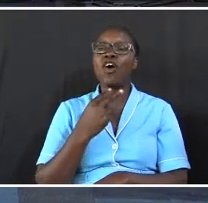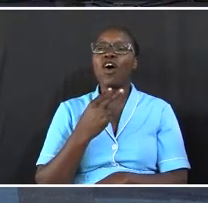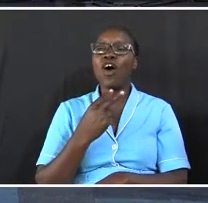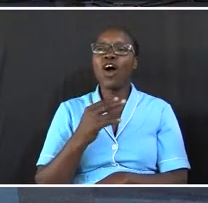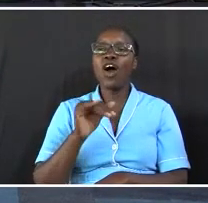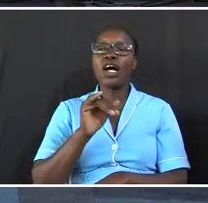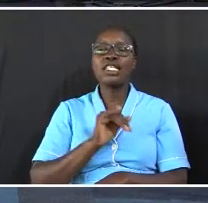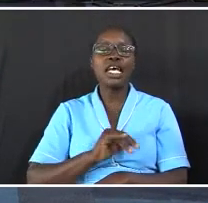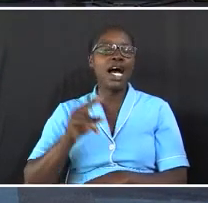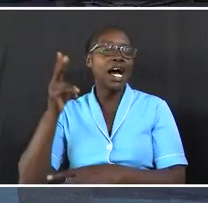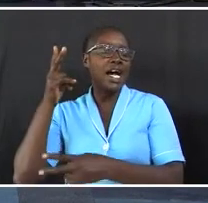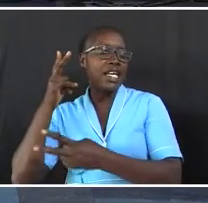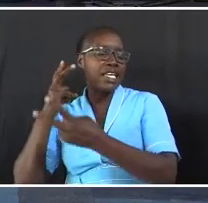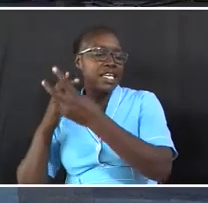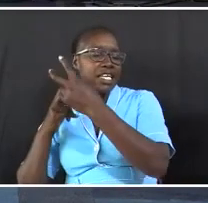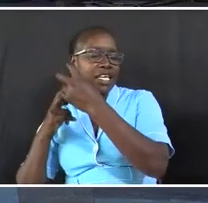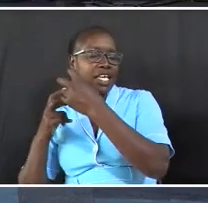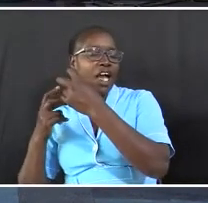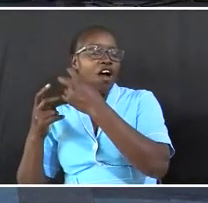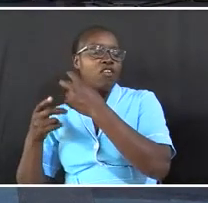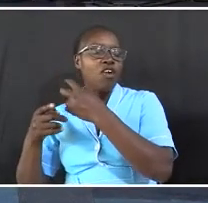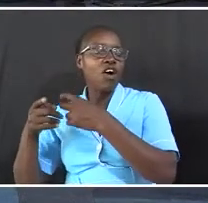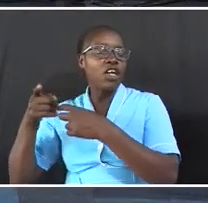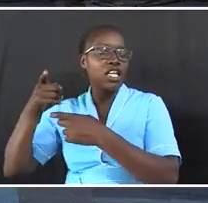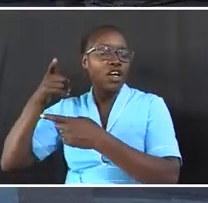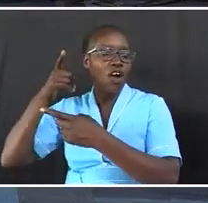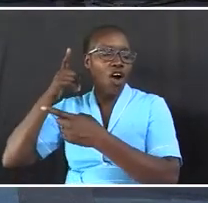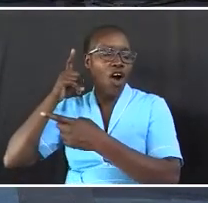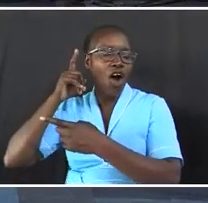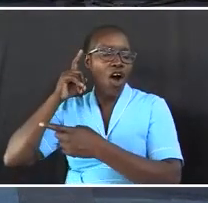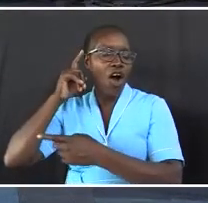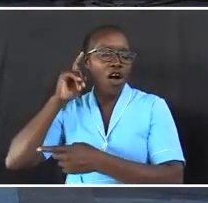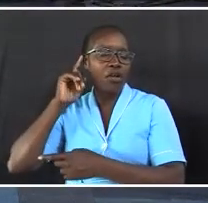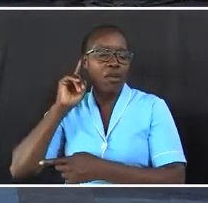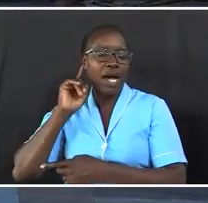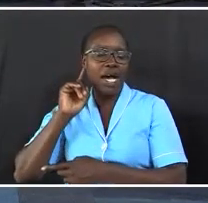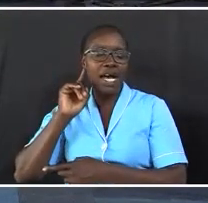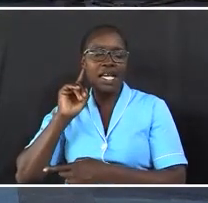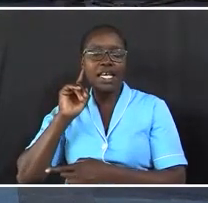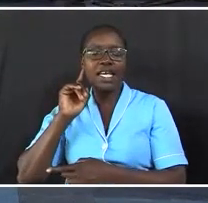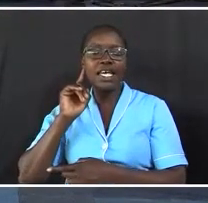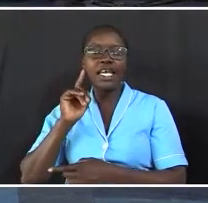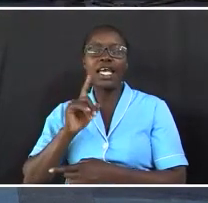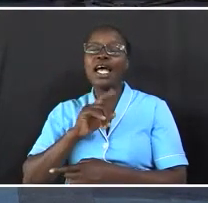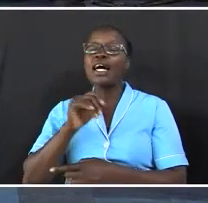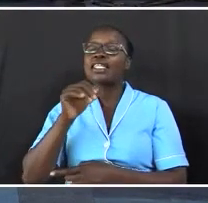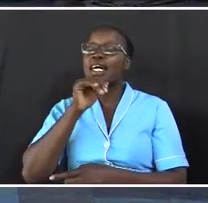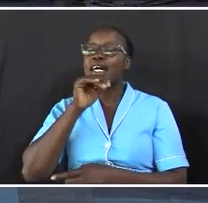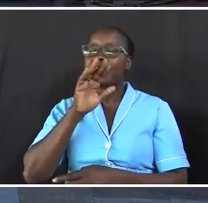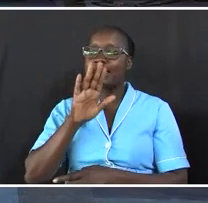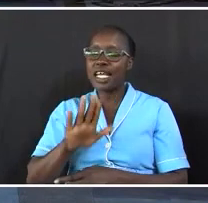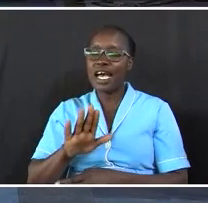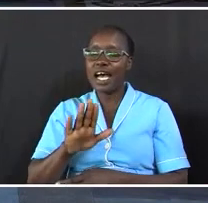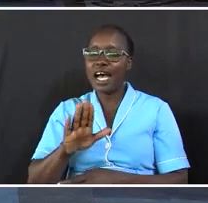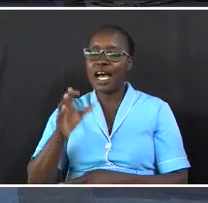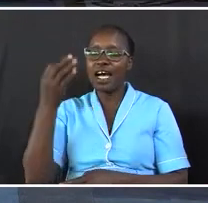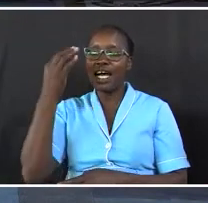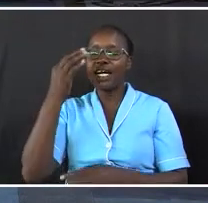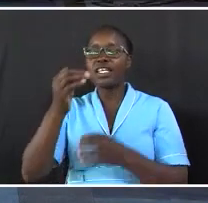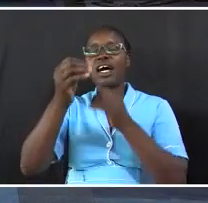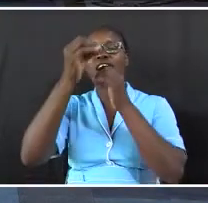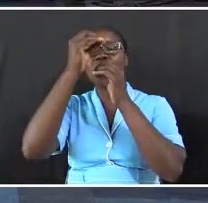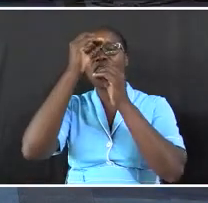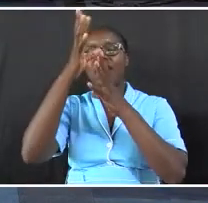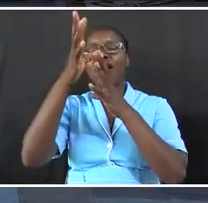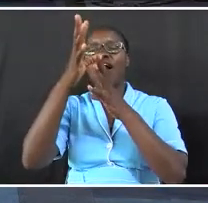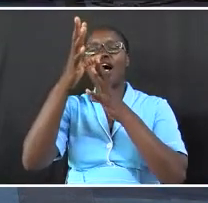The voice I hear falling on my ear, the